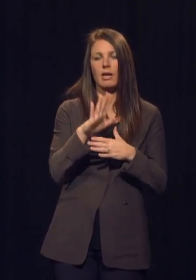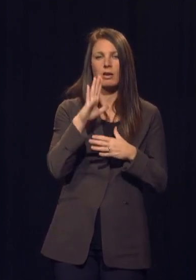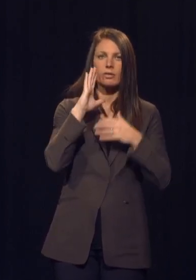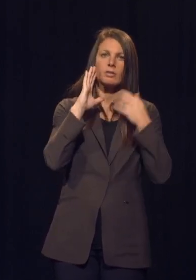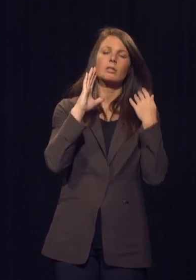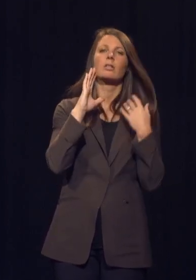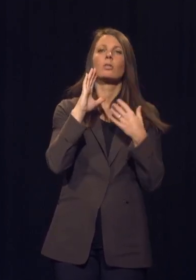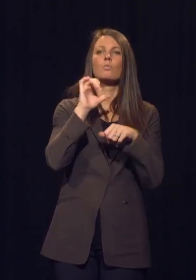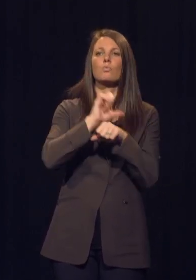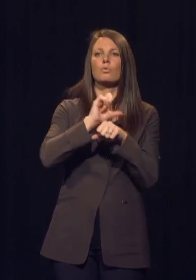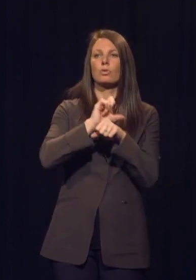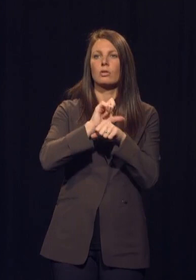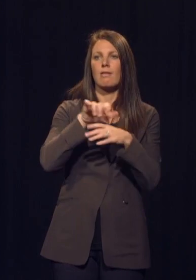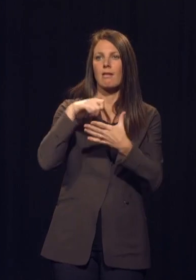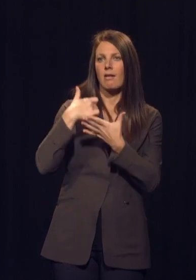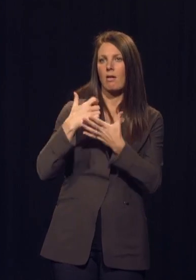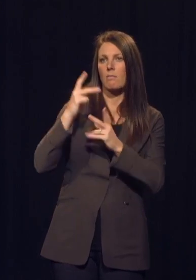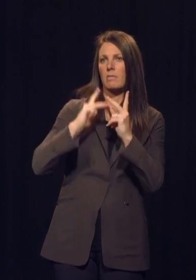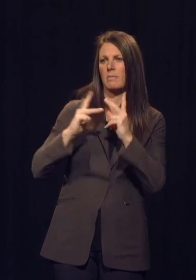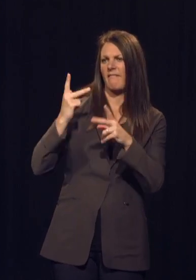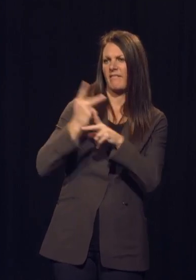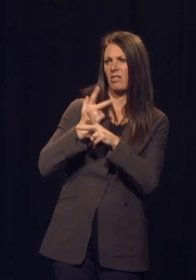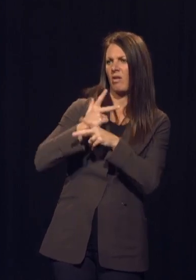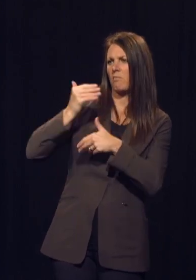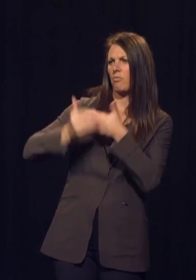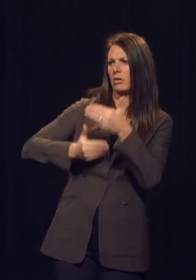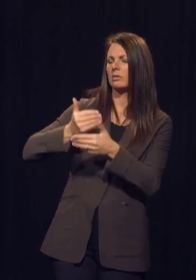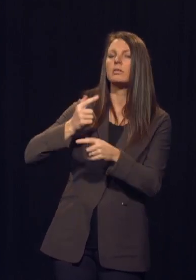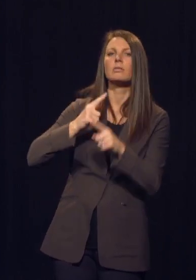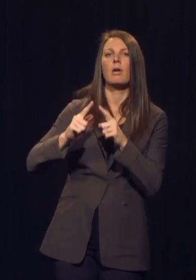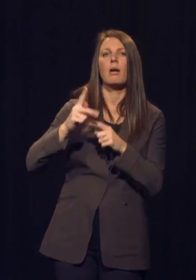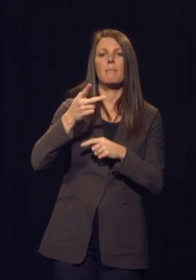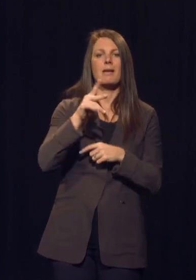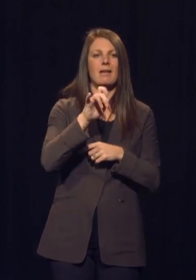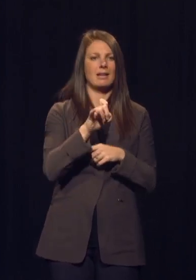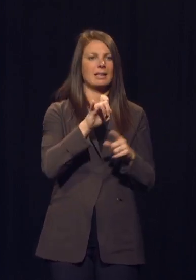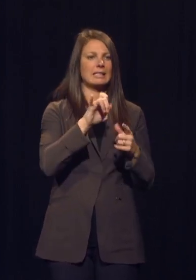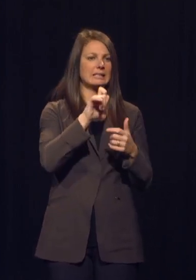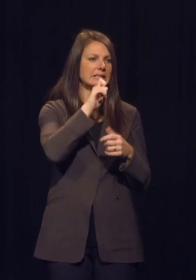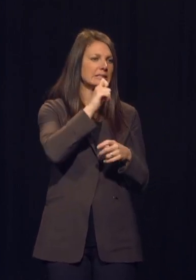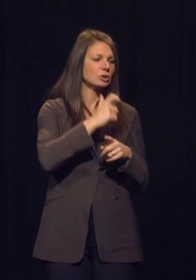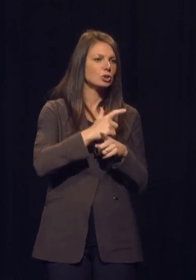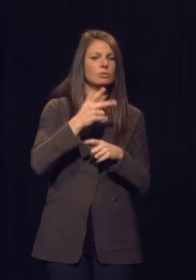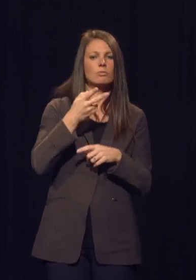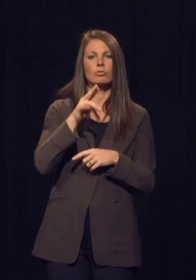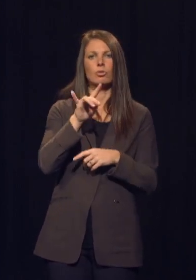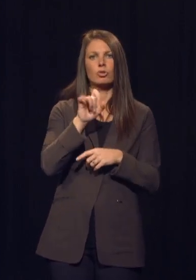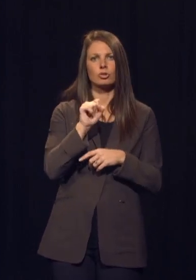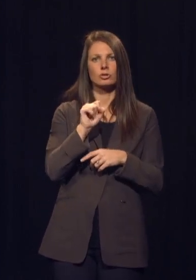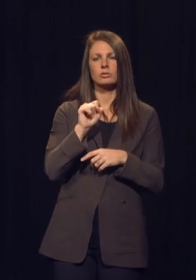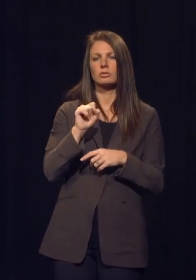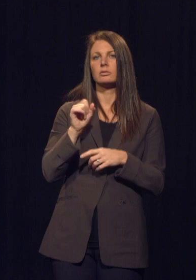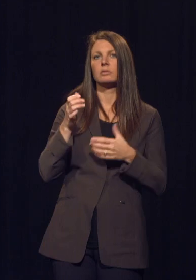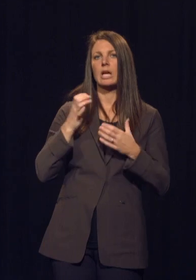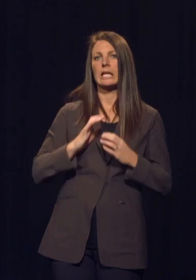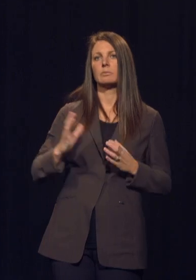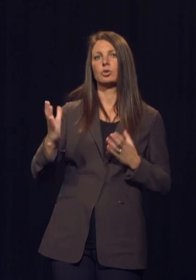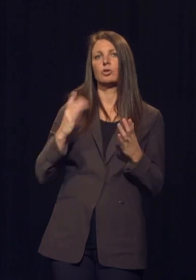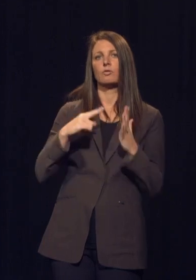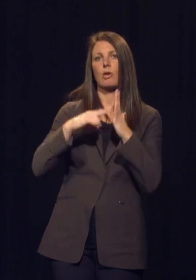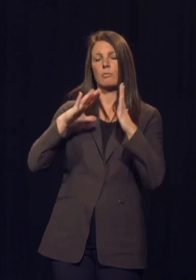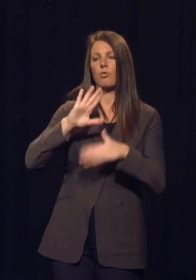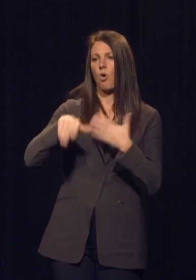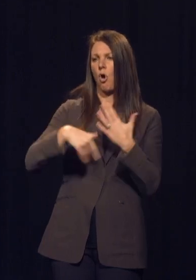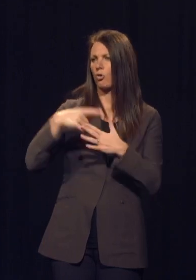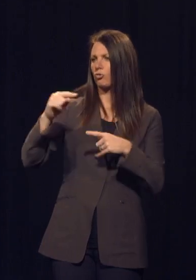They shared their work helping people navigate the process. Pennie Assisters, Pennie Brokers, and our customer service representatives are all